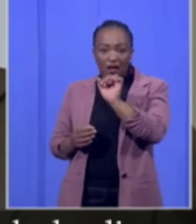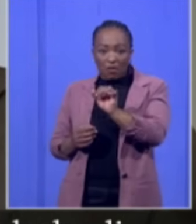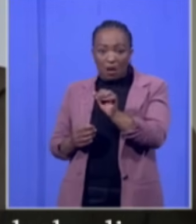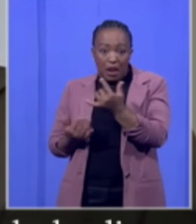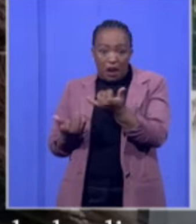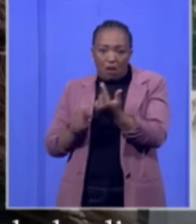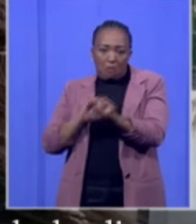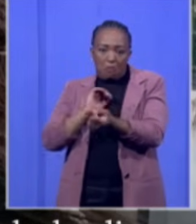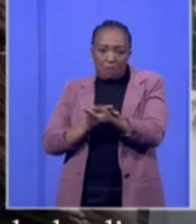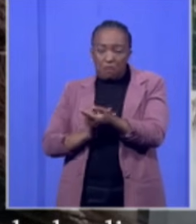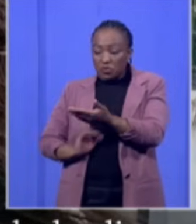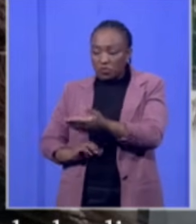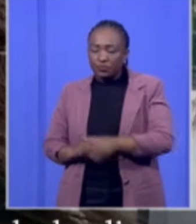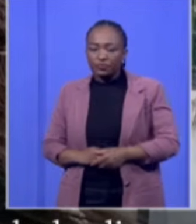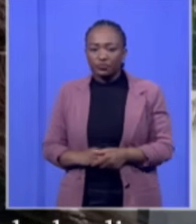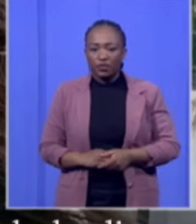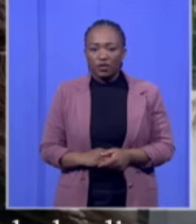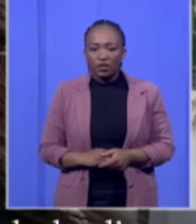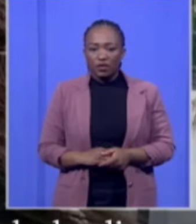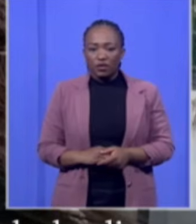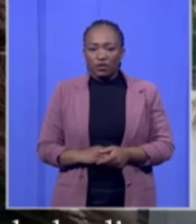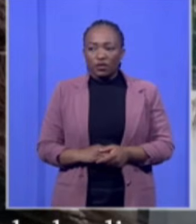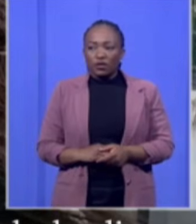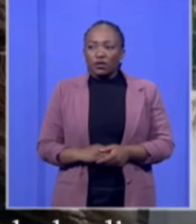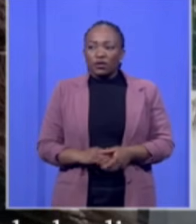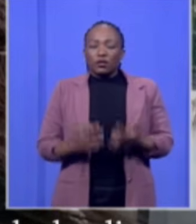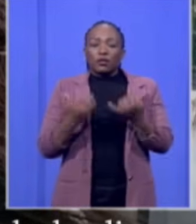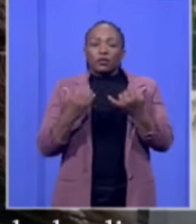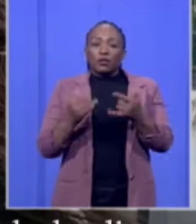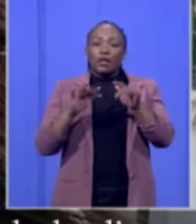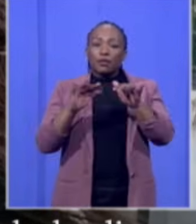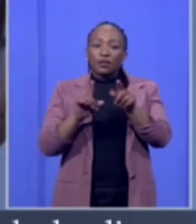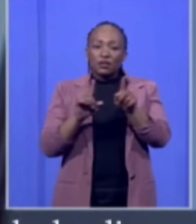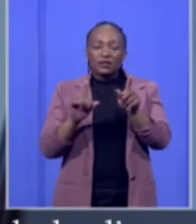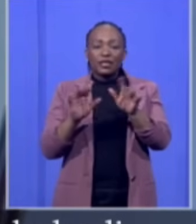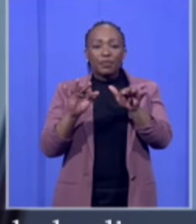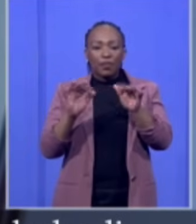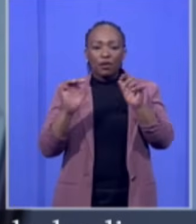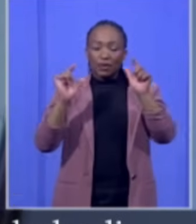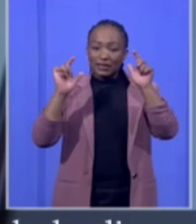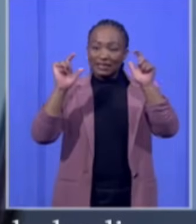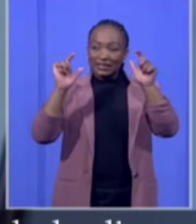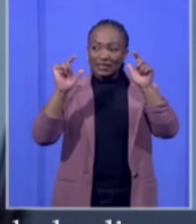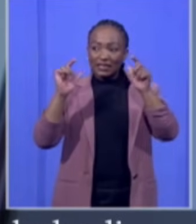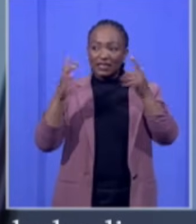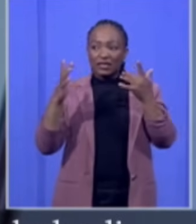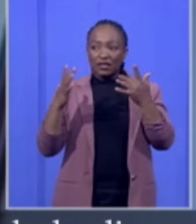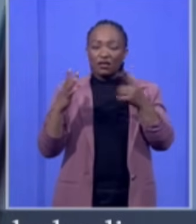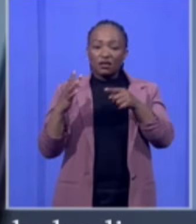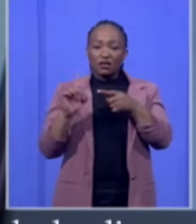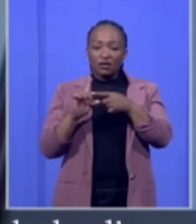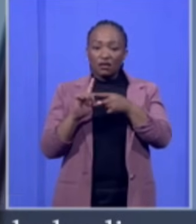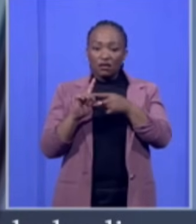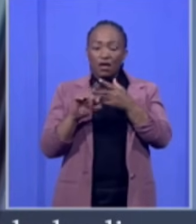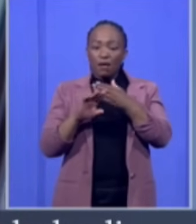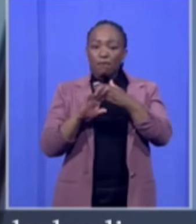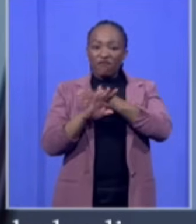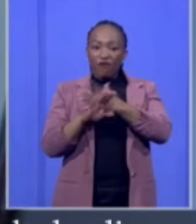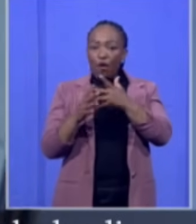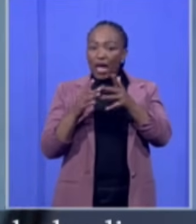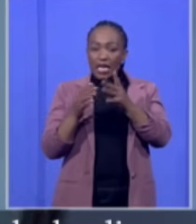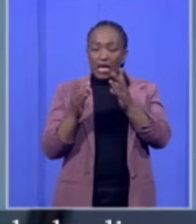now. Setsibidiketsong tsa molao se etsa boipiletso hore batho ba be sedi le etsa diphuputso tse tibileng pele ba kena dikamanong